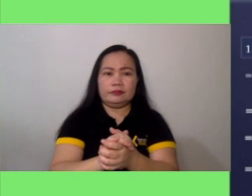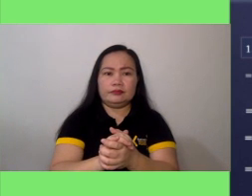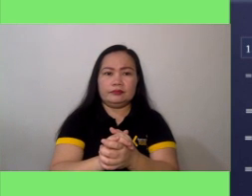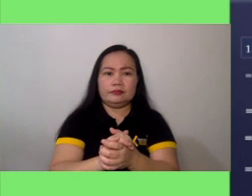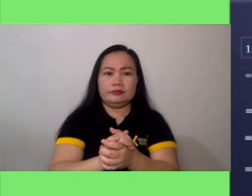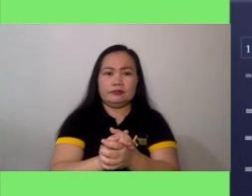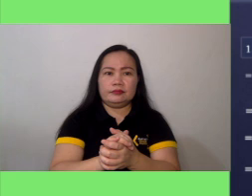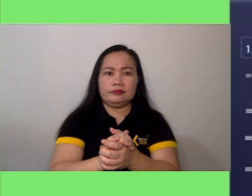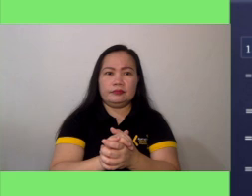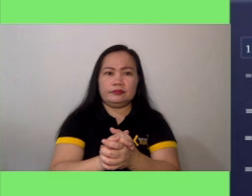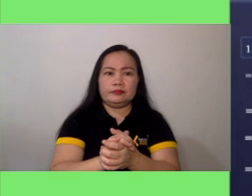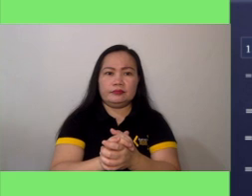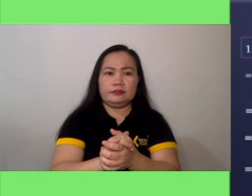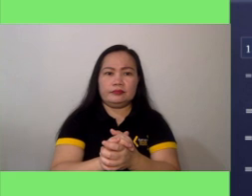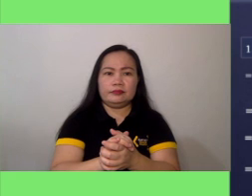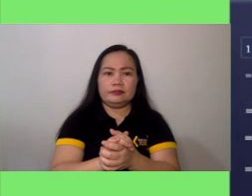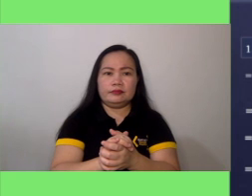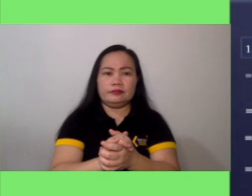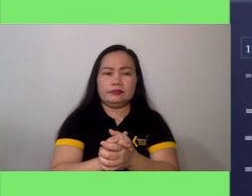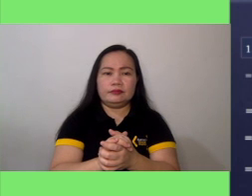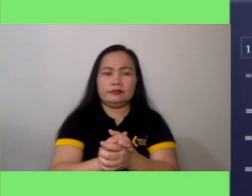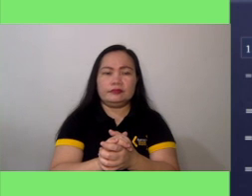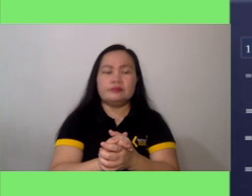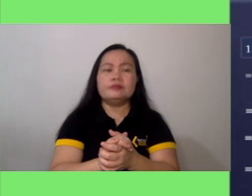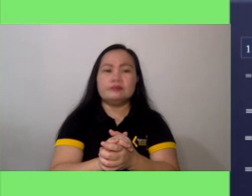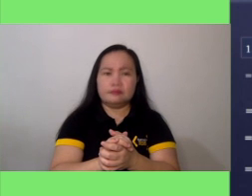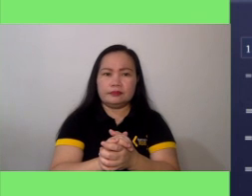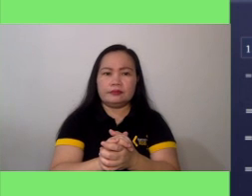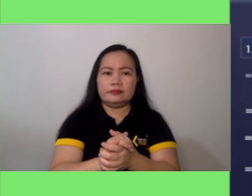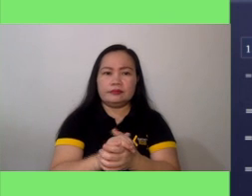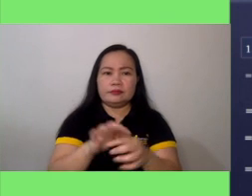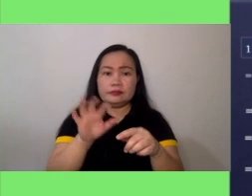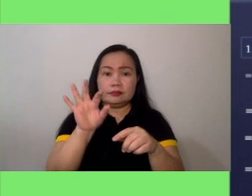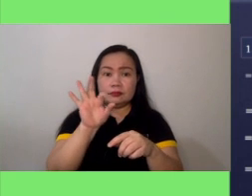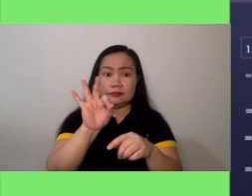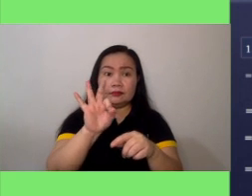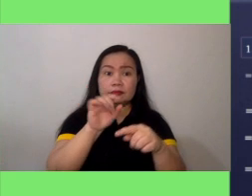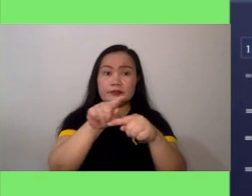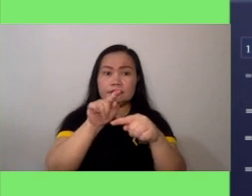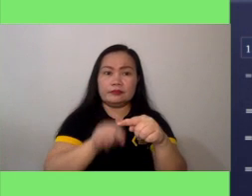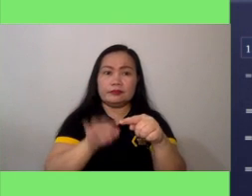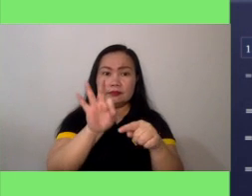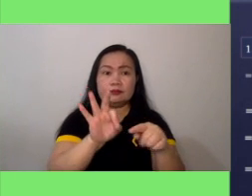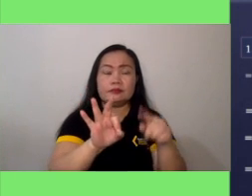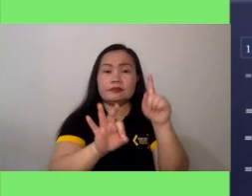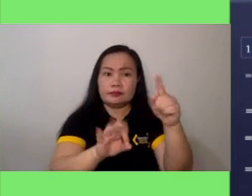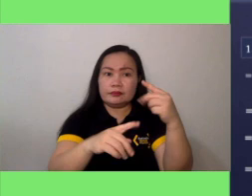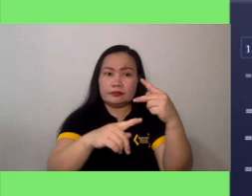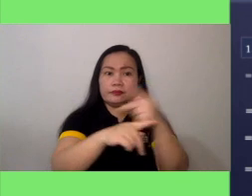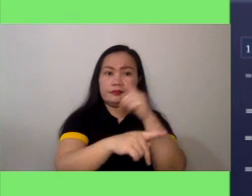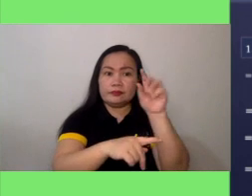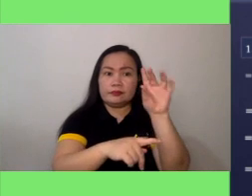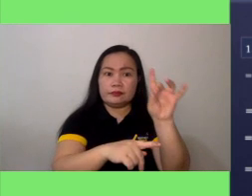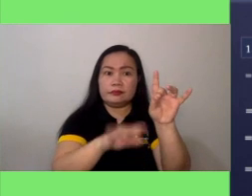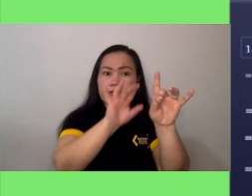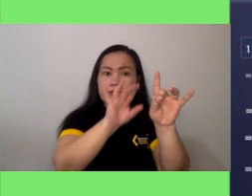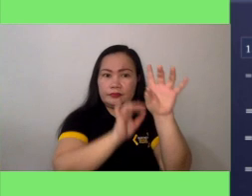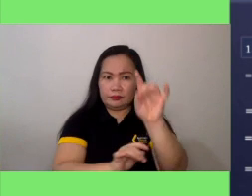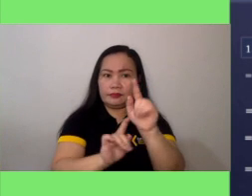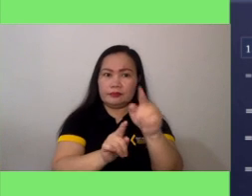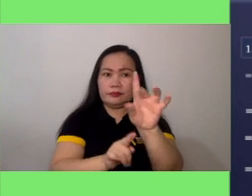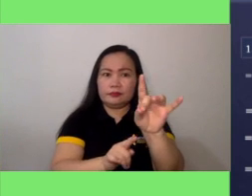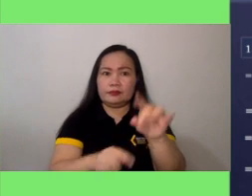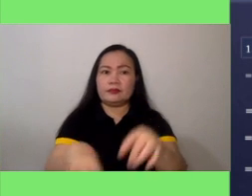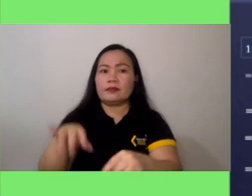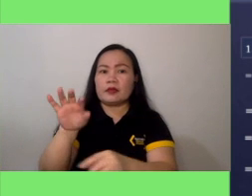ay 1. 8 times 1, 8. And then, 9 times 4, pag ano naman, 9 times 4, 36. And then, 9